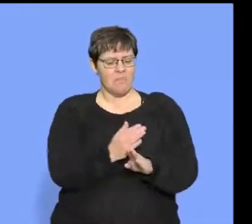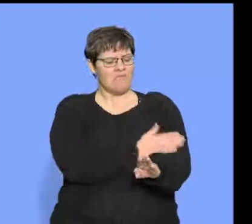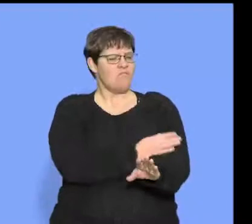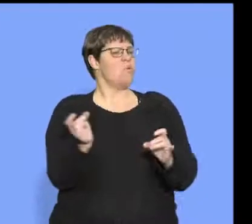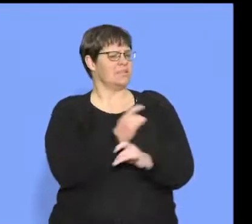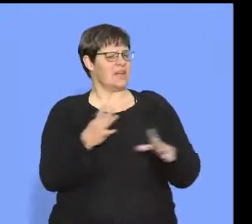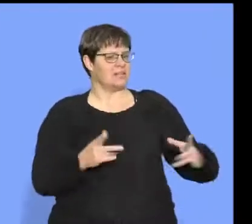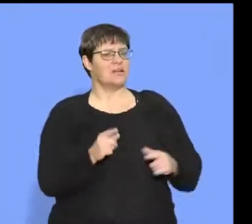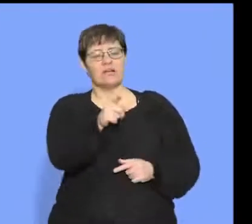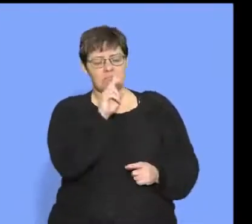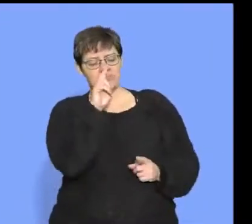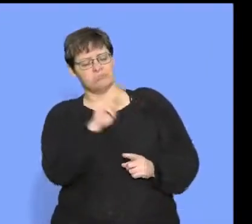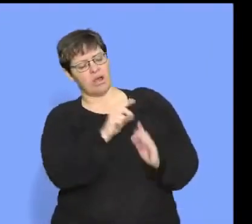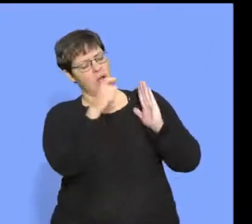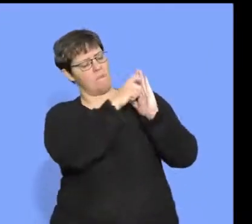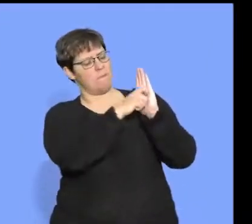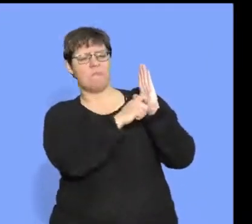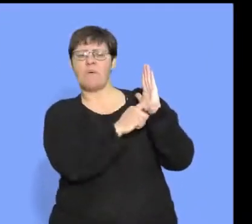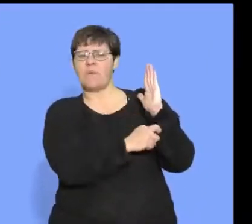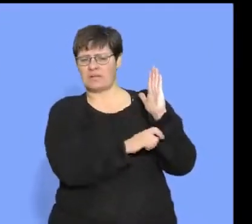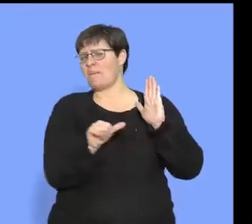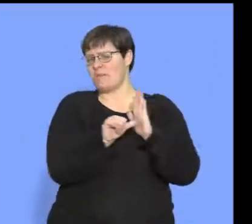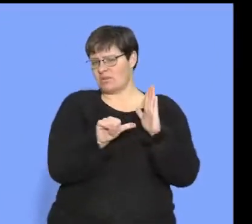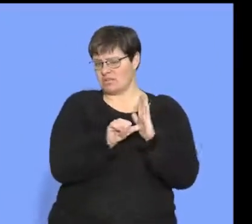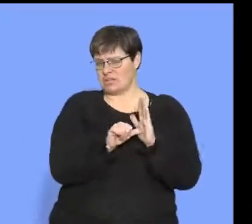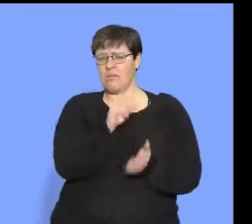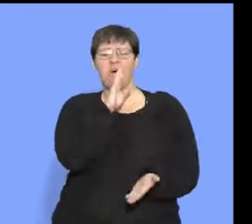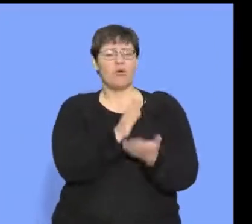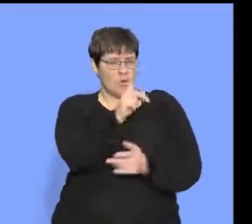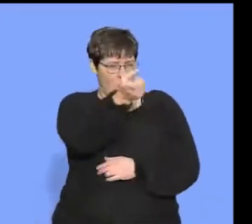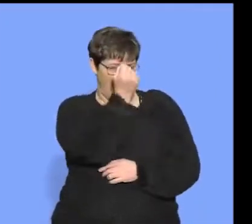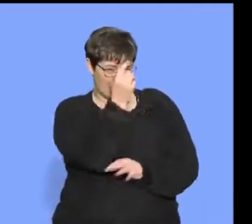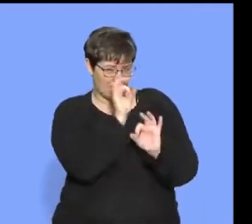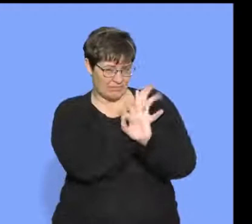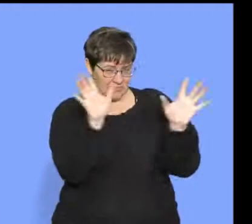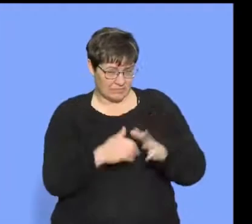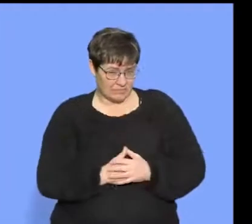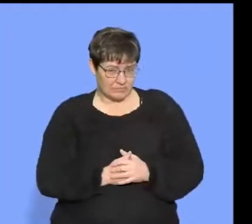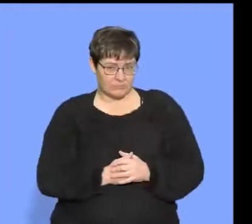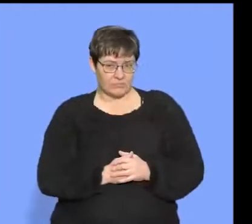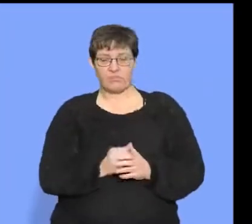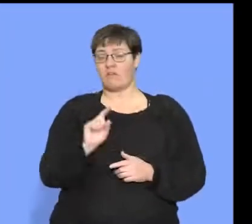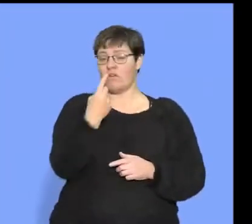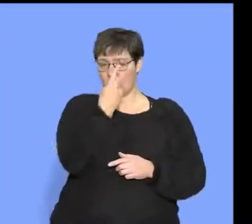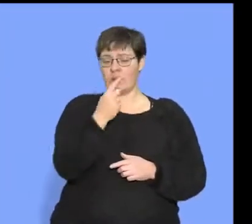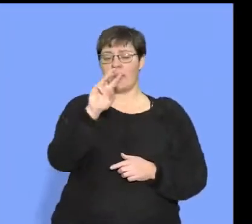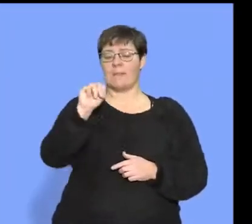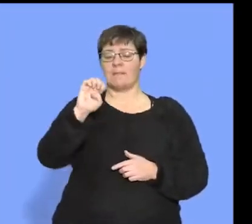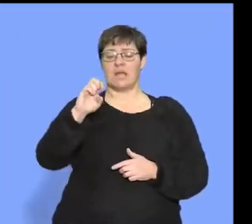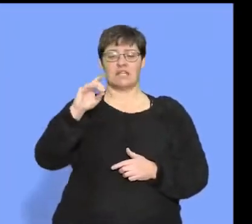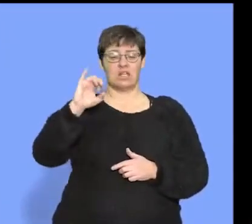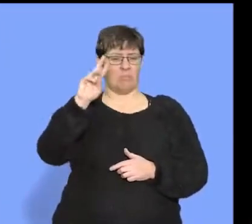Before we begin though, let's have a look at some key words to make sure we are familiar with them. The first word